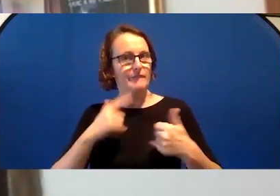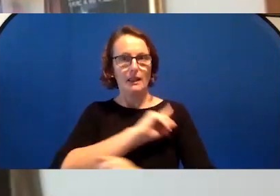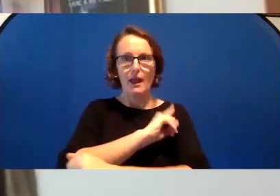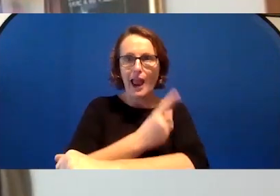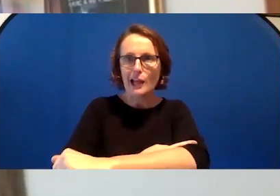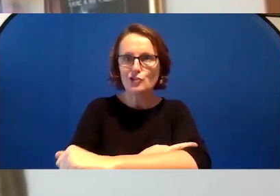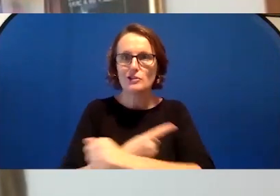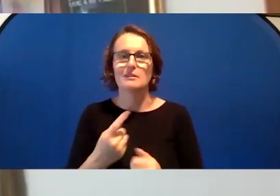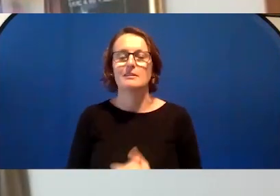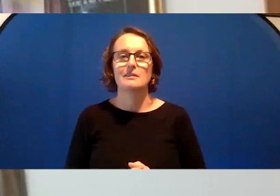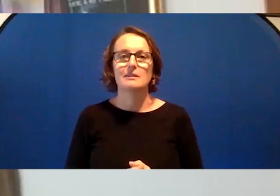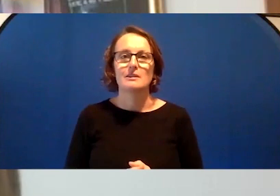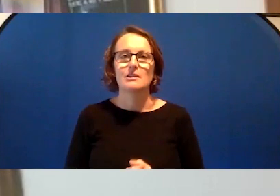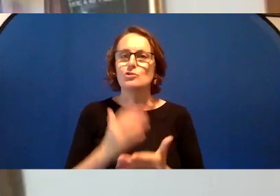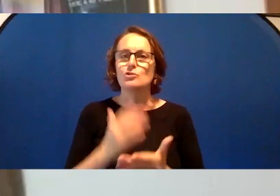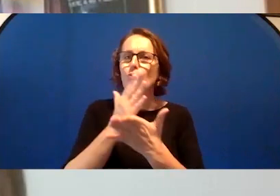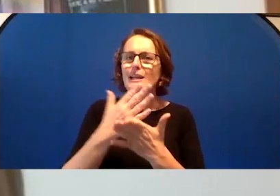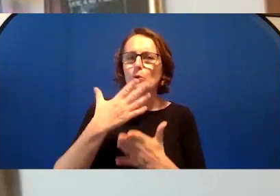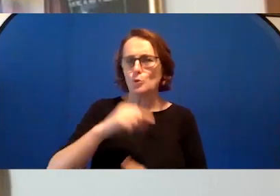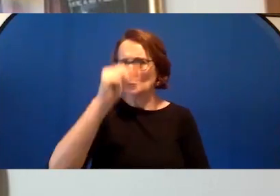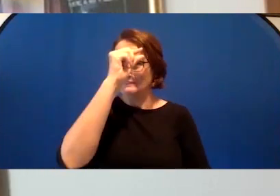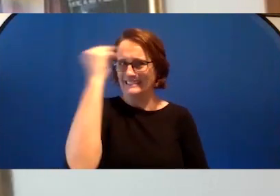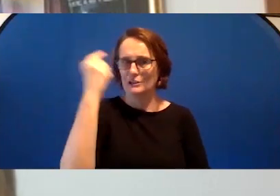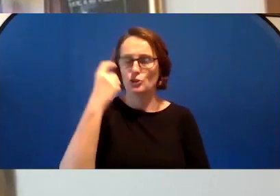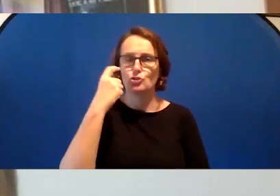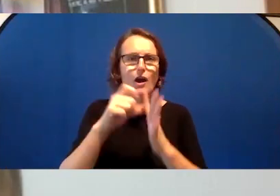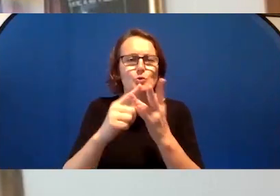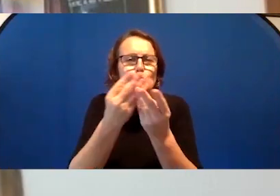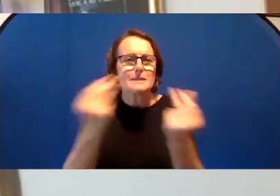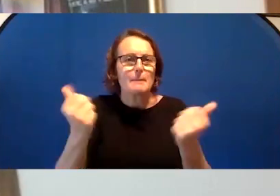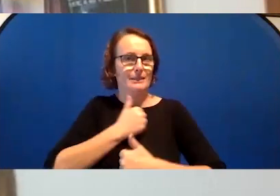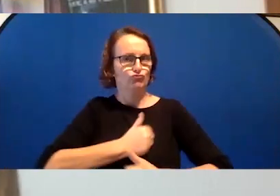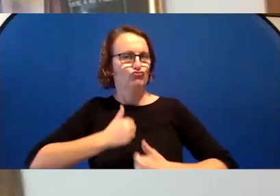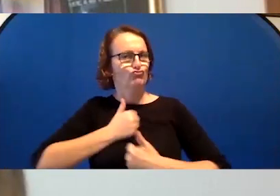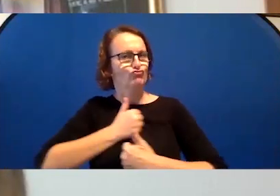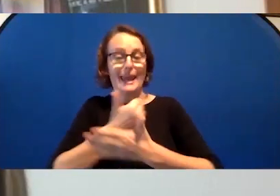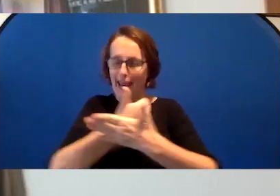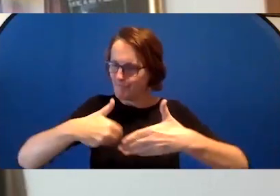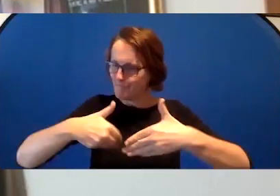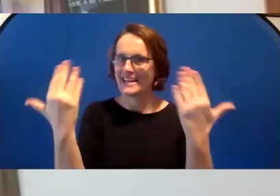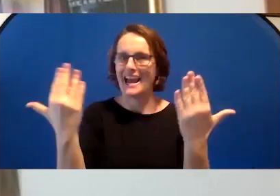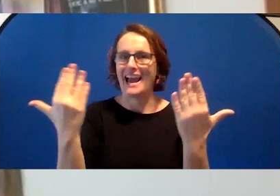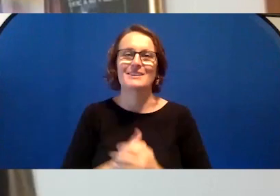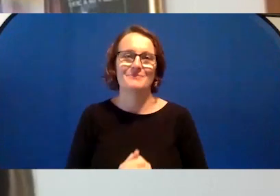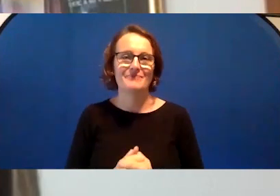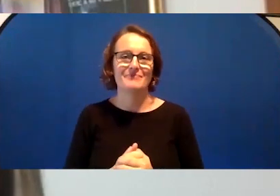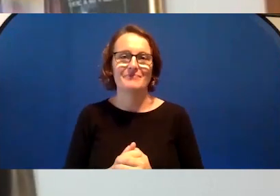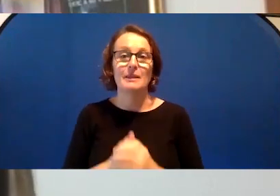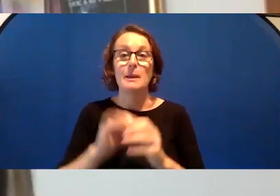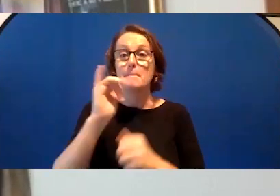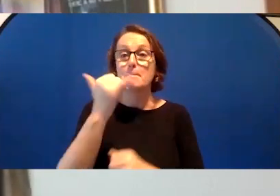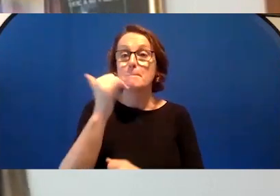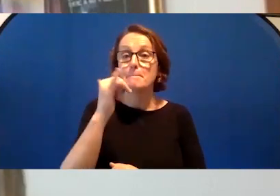Ideally, really aim to do something that you enjoy every day. On that vein too, you might need